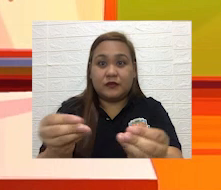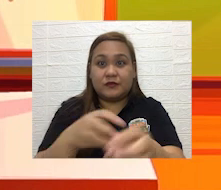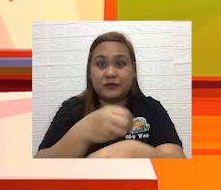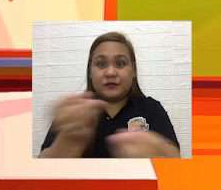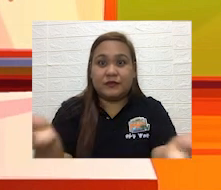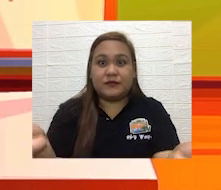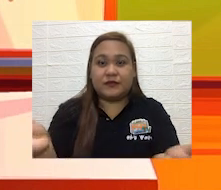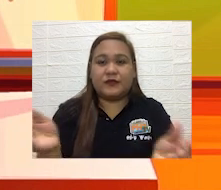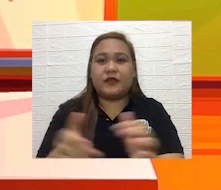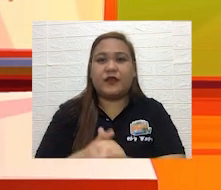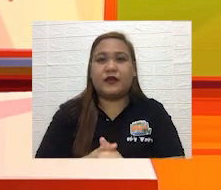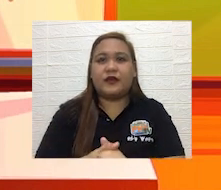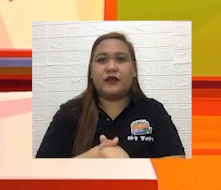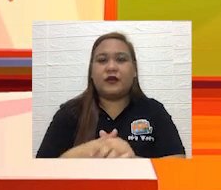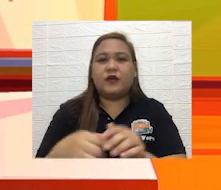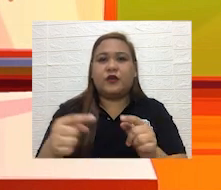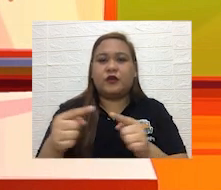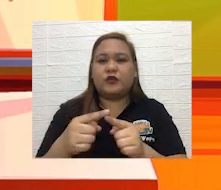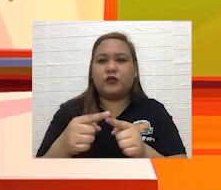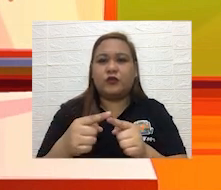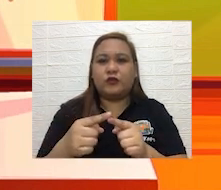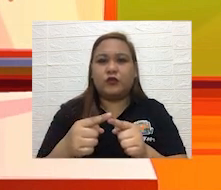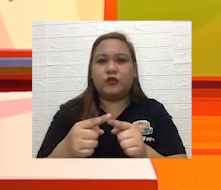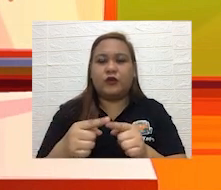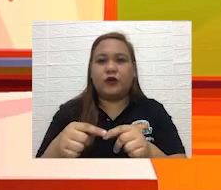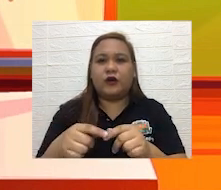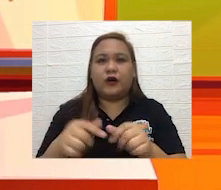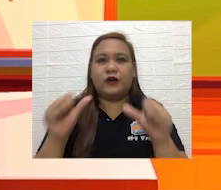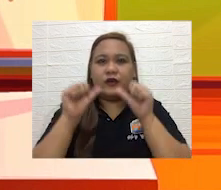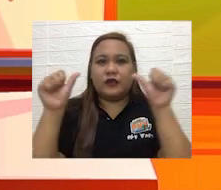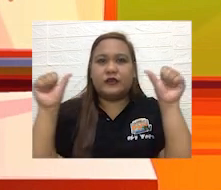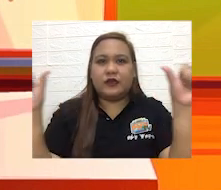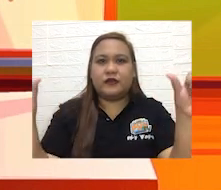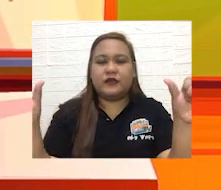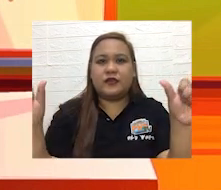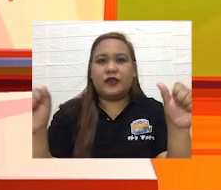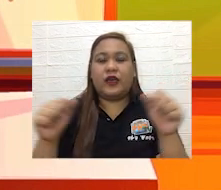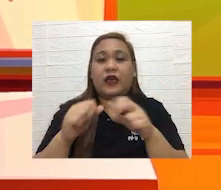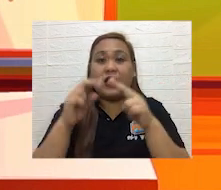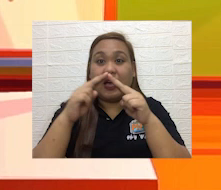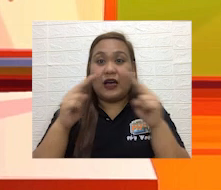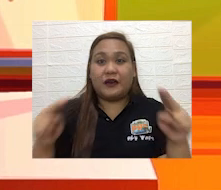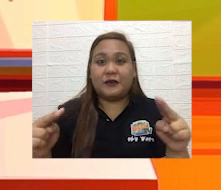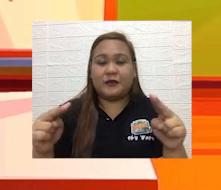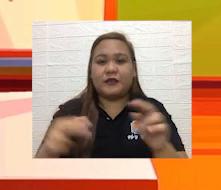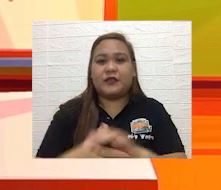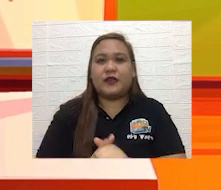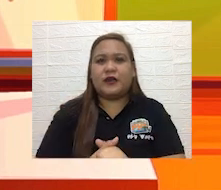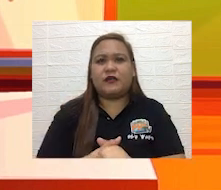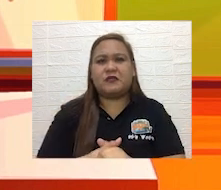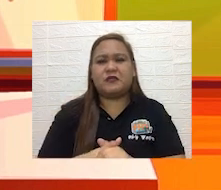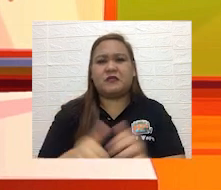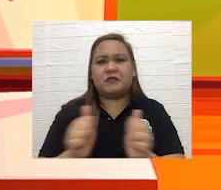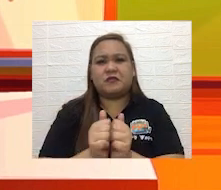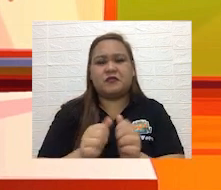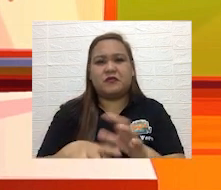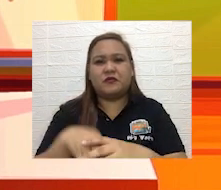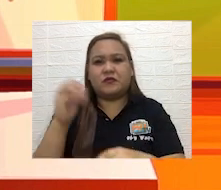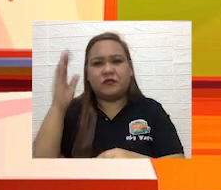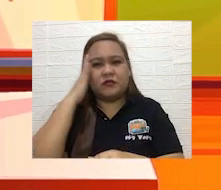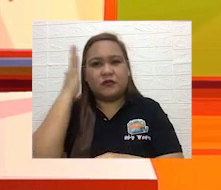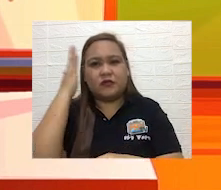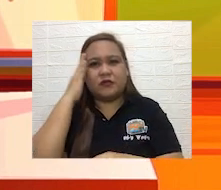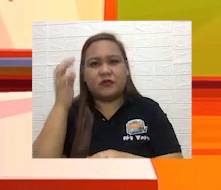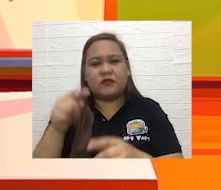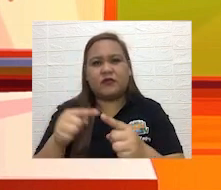marketing pamphlets being given to promote a newly constructed housing subdivision. Without knowing how to understand